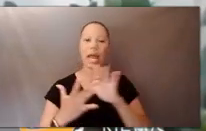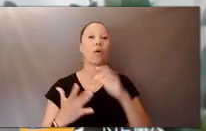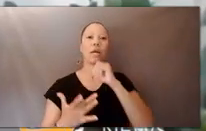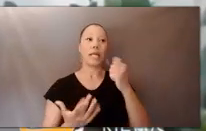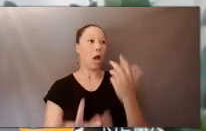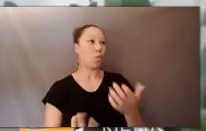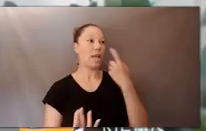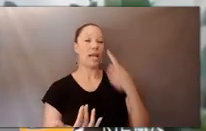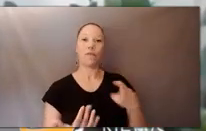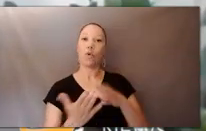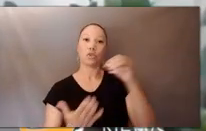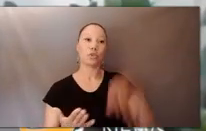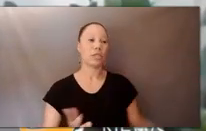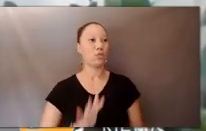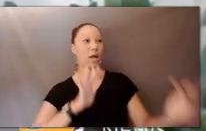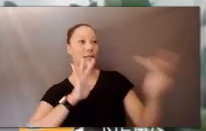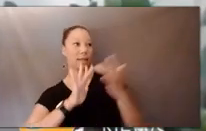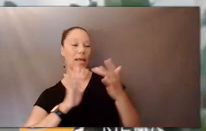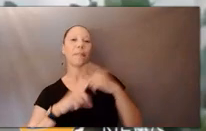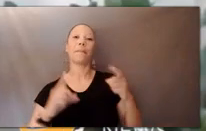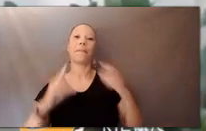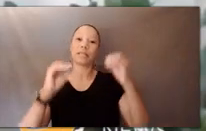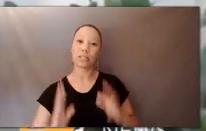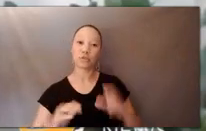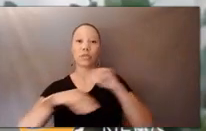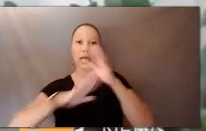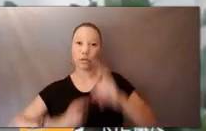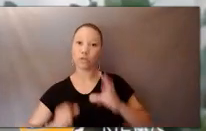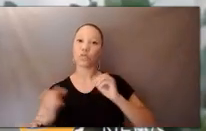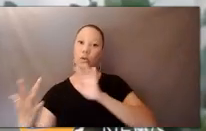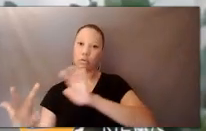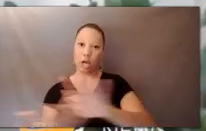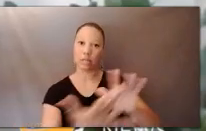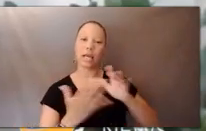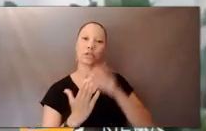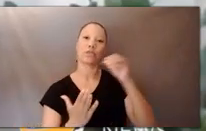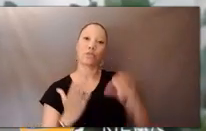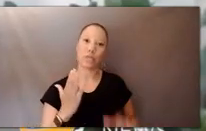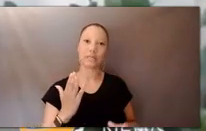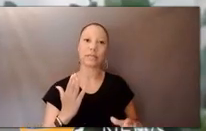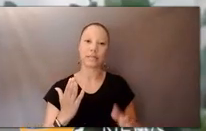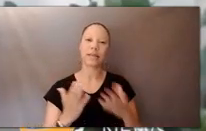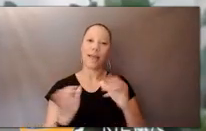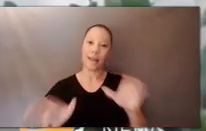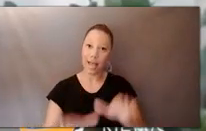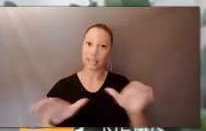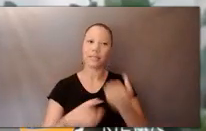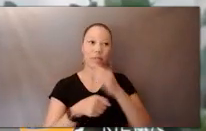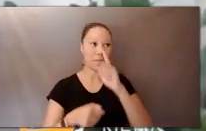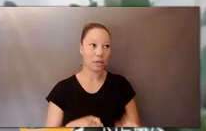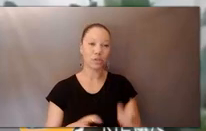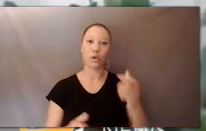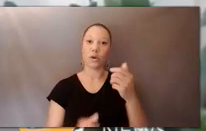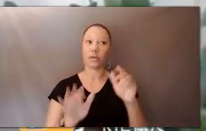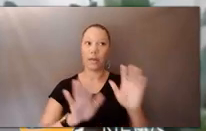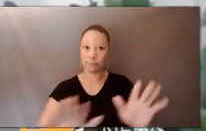somebody who might be struggling or they haven't reached out to them, that site leaders are actually going out proactively to reach out to students.